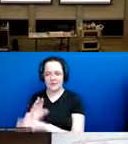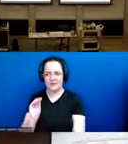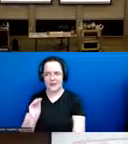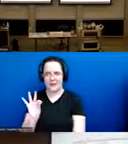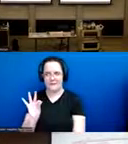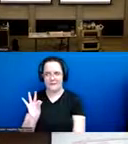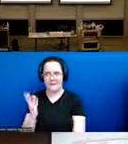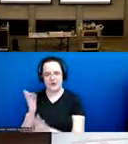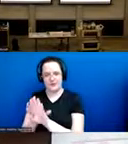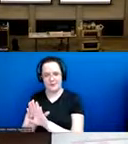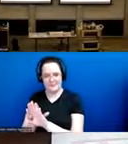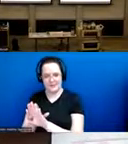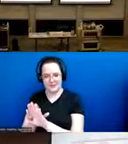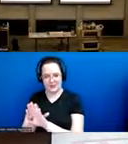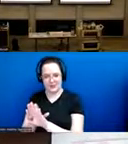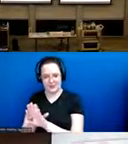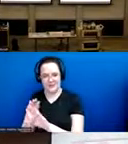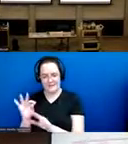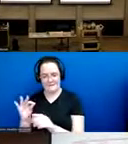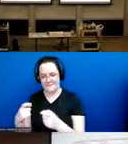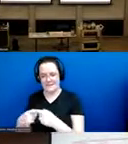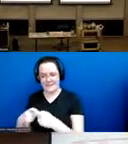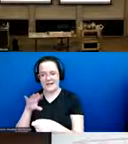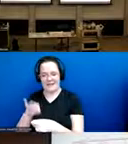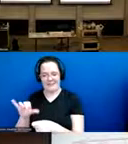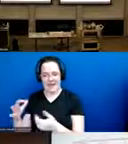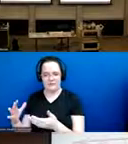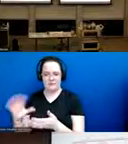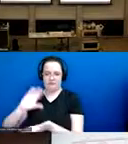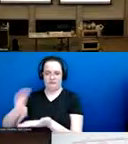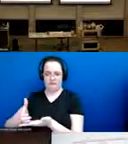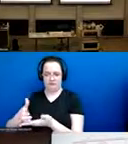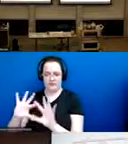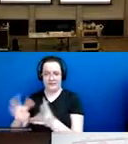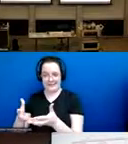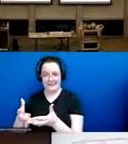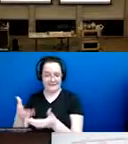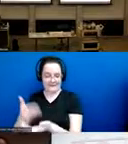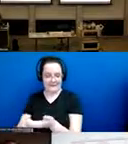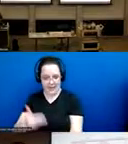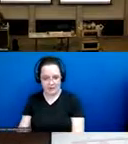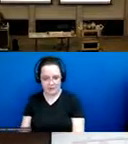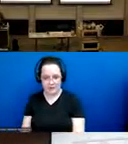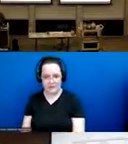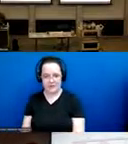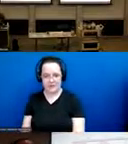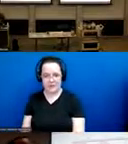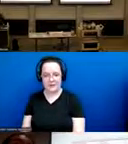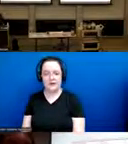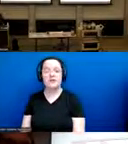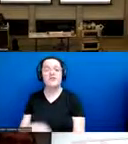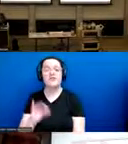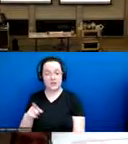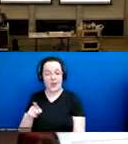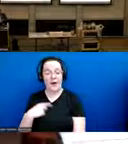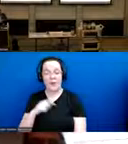electrons in that particular collective state. All right. So this is very nice. This is how we can actually map the